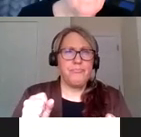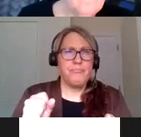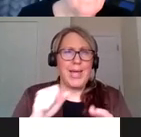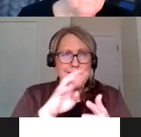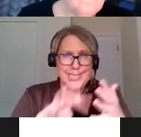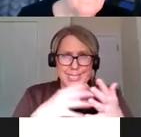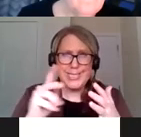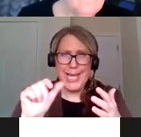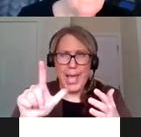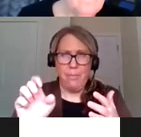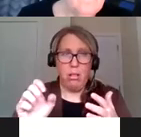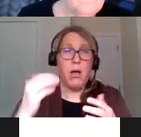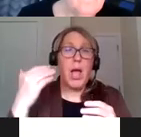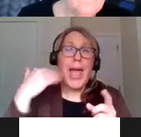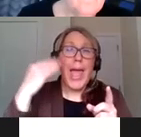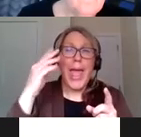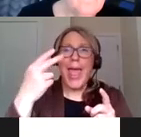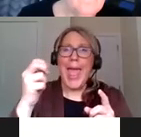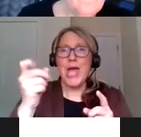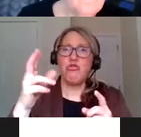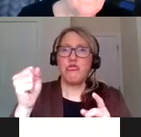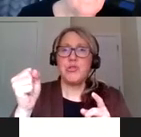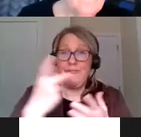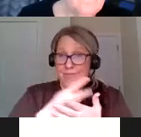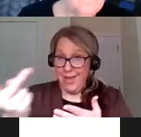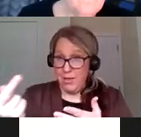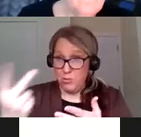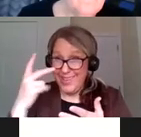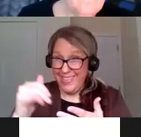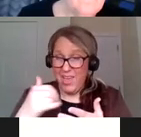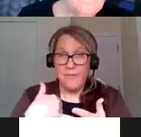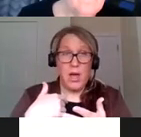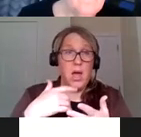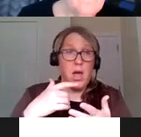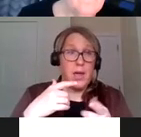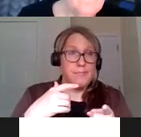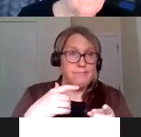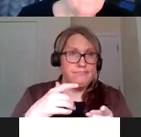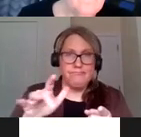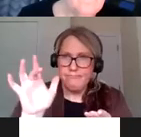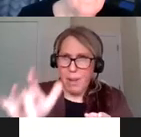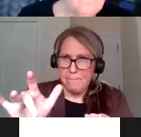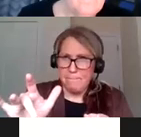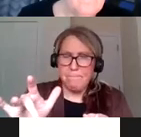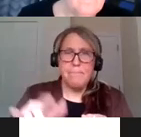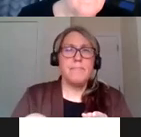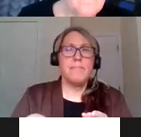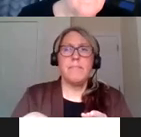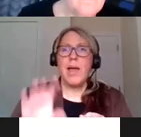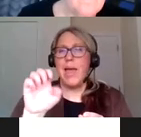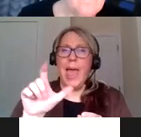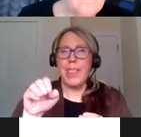and where you can see headers failed, right? So if I actually hit the little caret I can actually click on where it says element